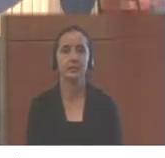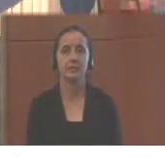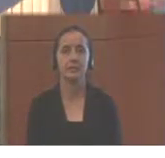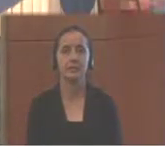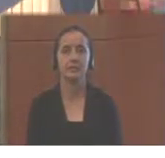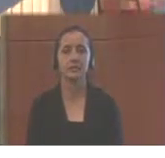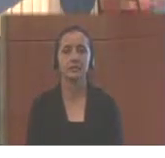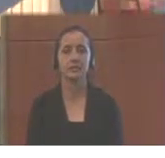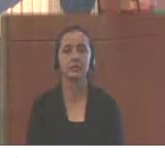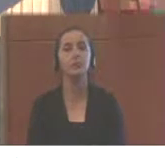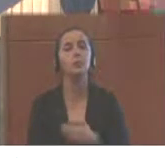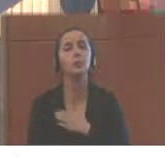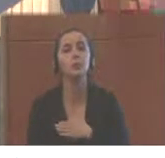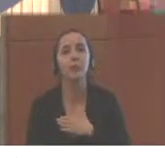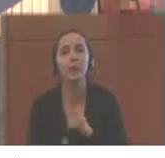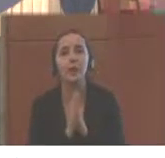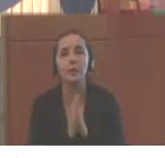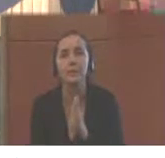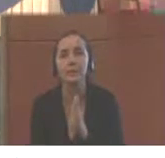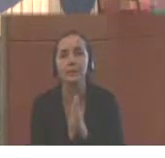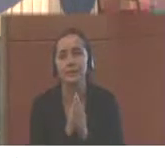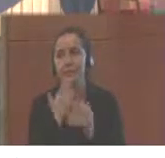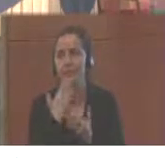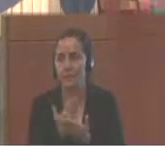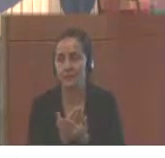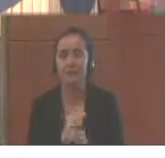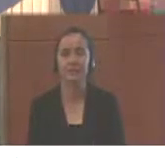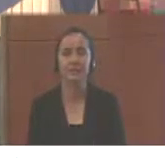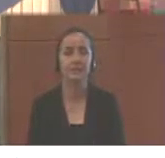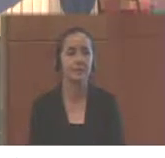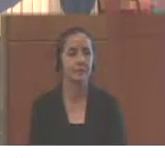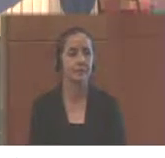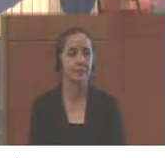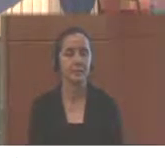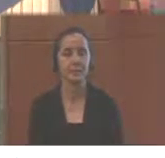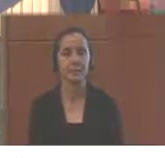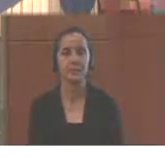Reu, por favor. Reu, please, you have the floor.